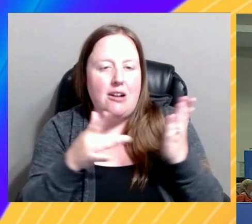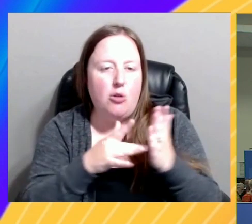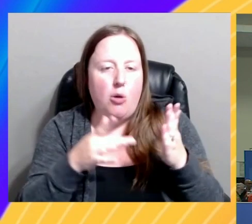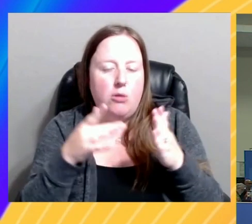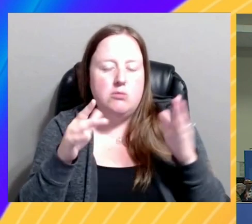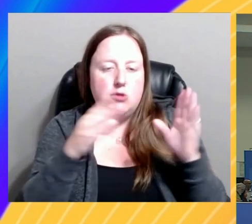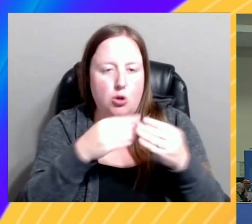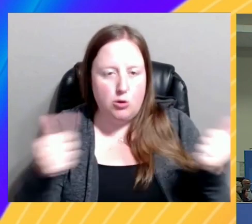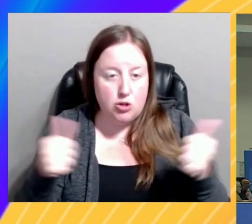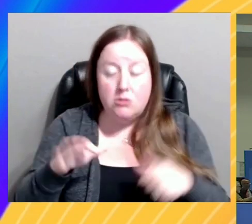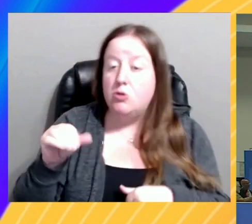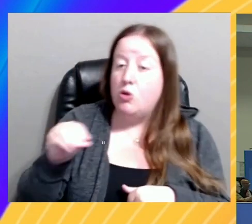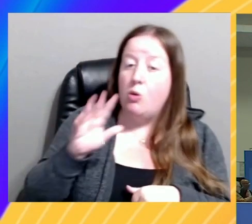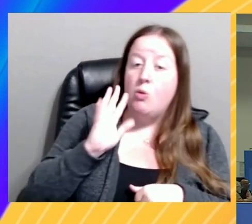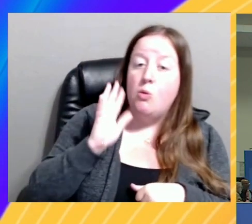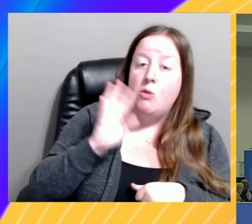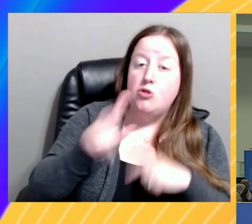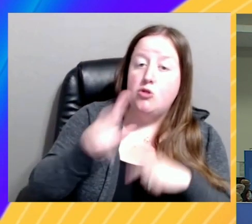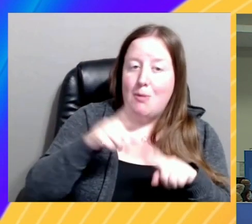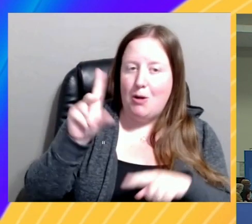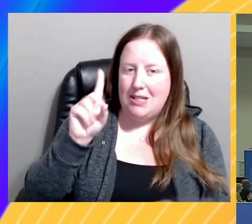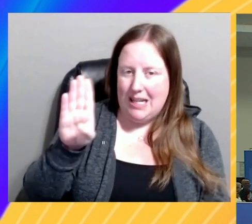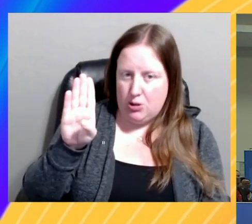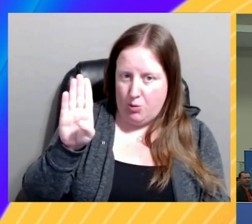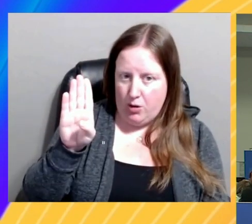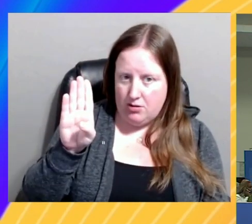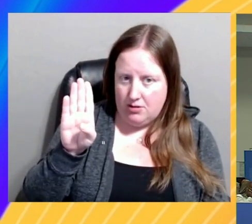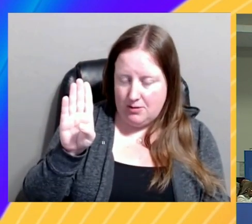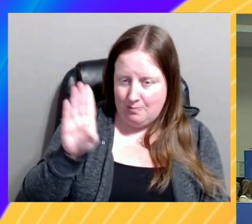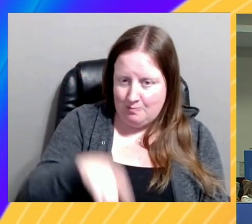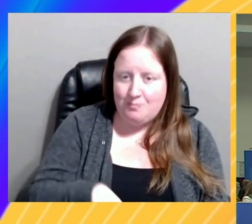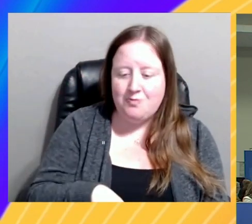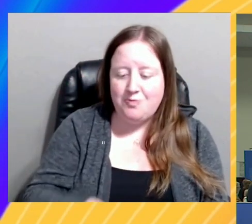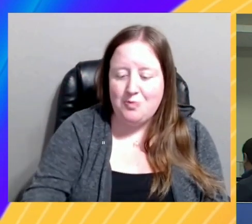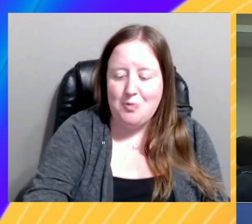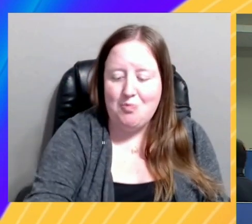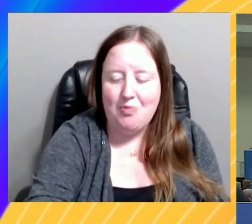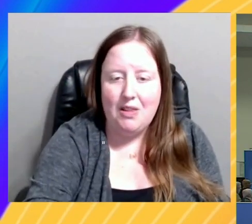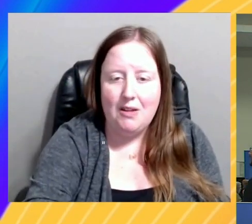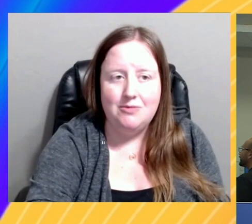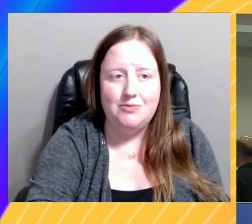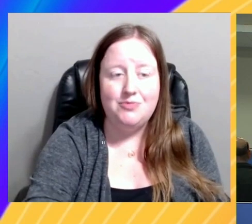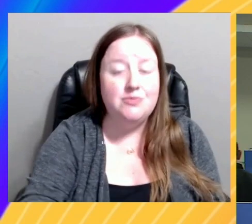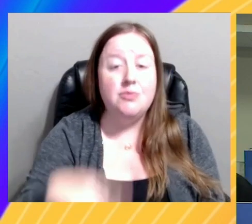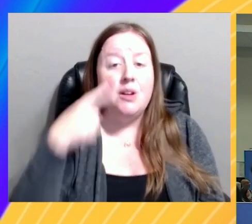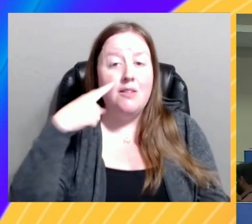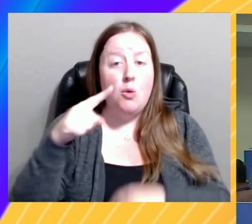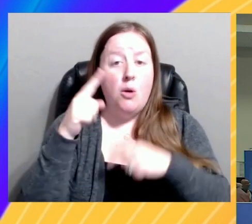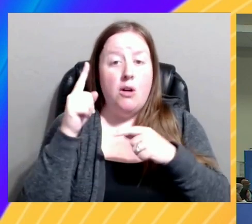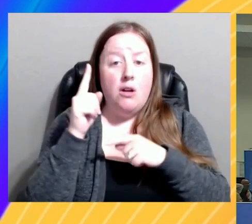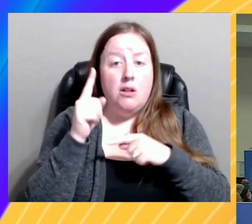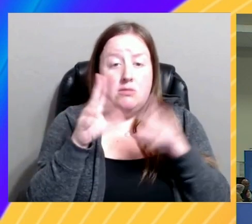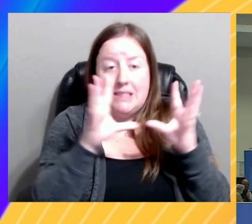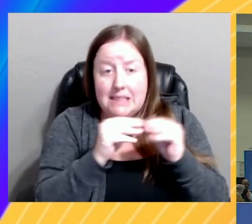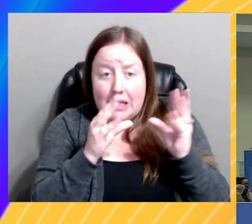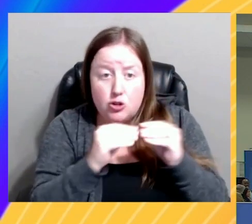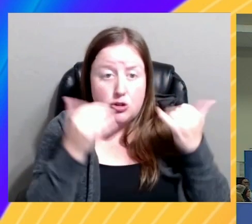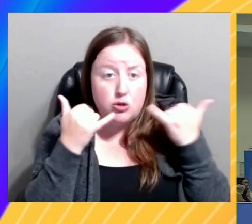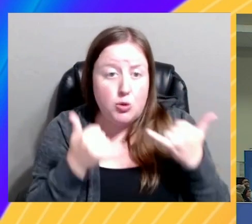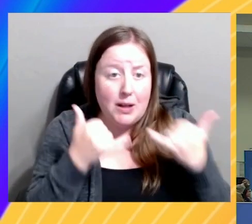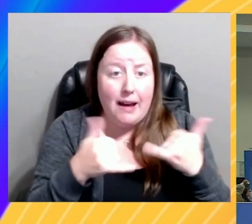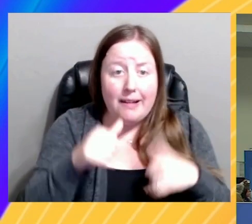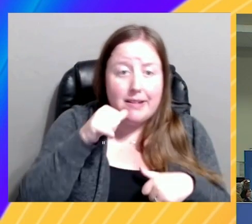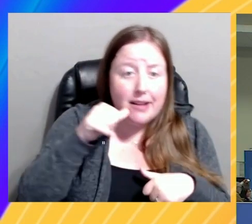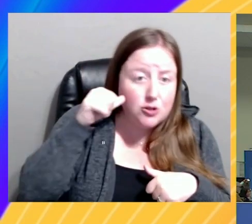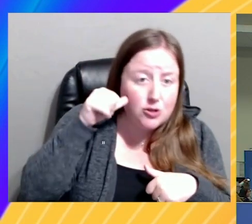about dashboards, and throughout the sessions, yesterday and today, we've talked about